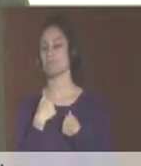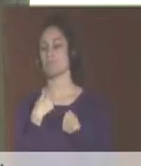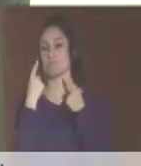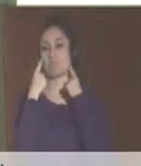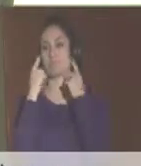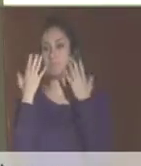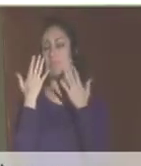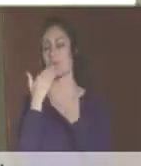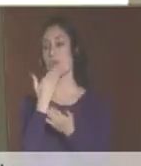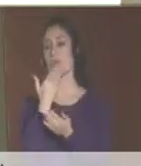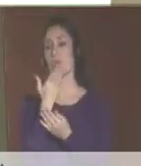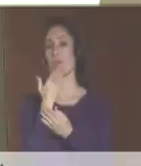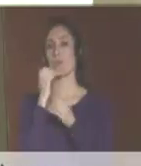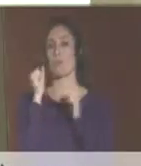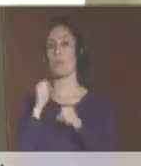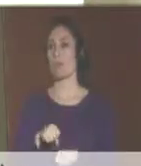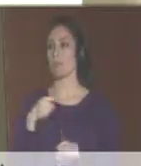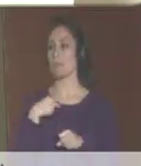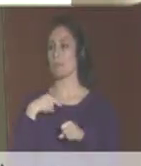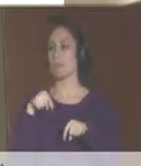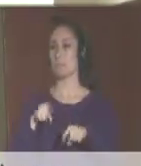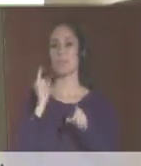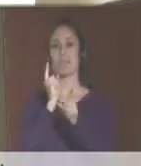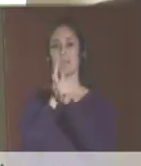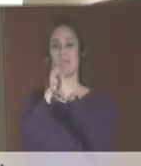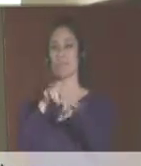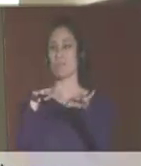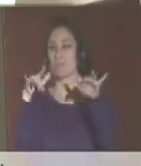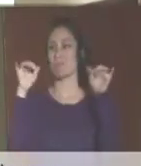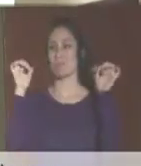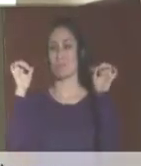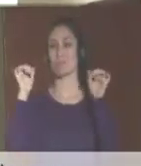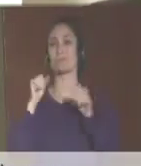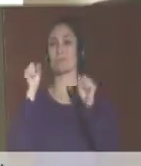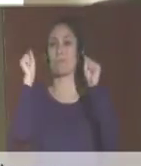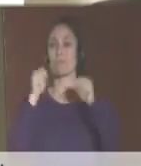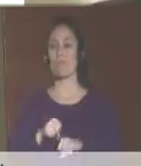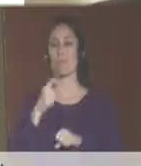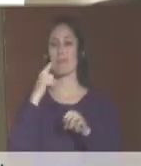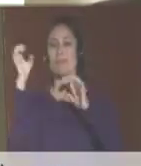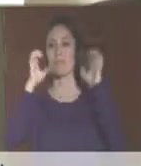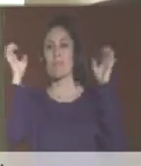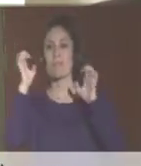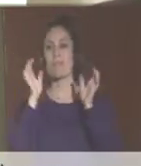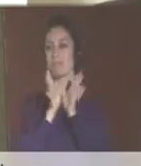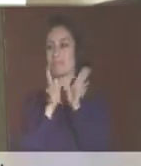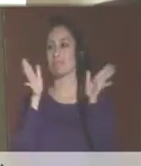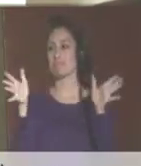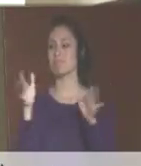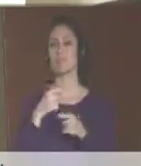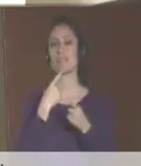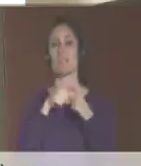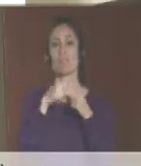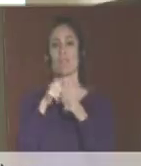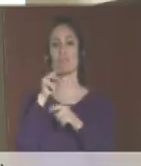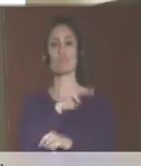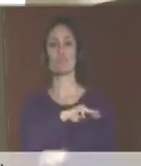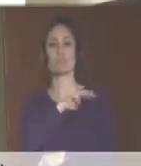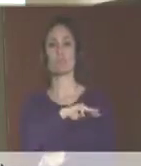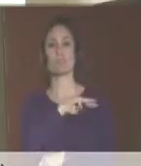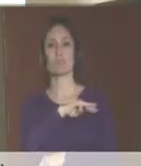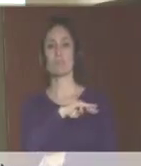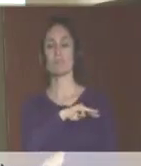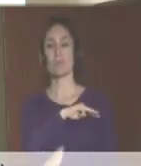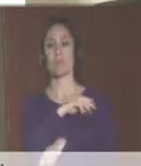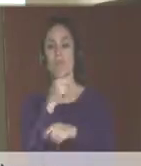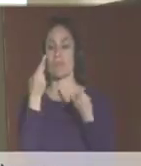Very well. I would like to really acknowledge the